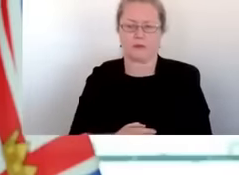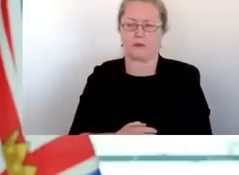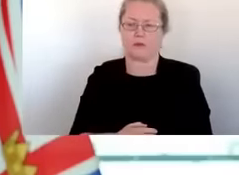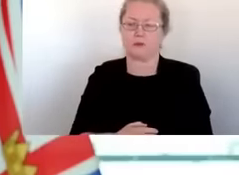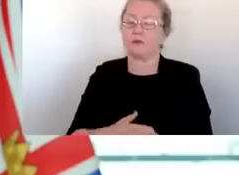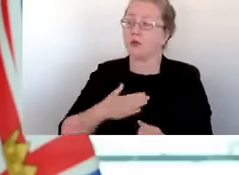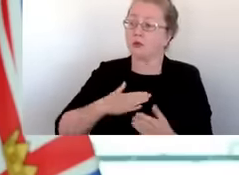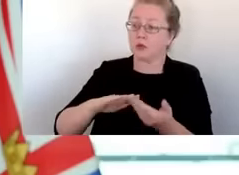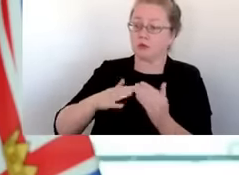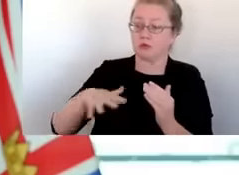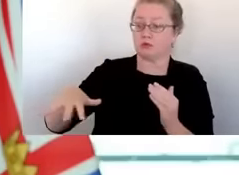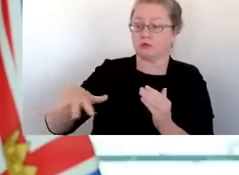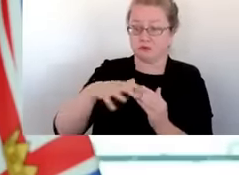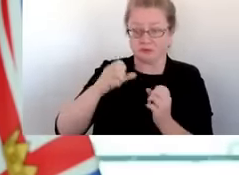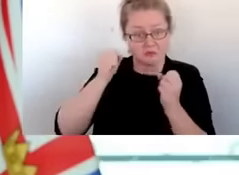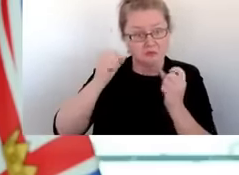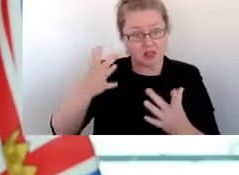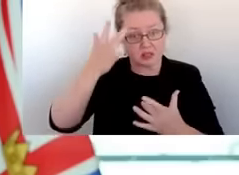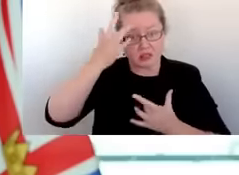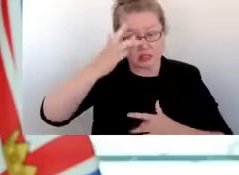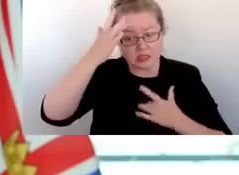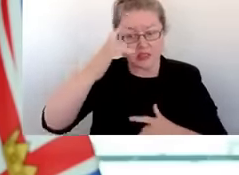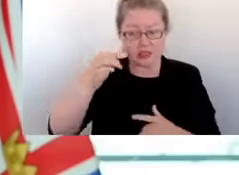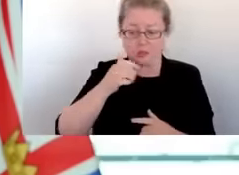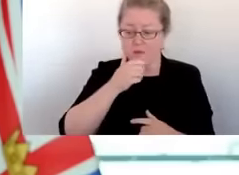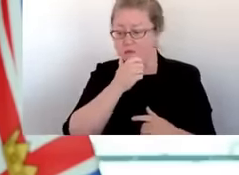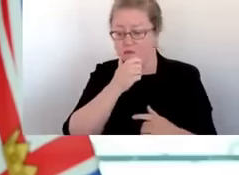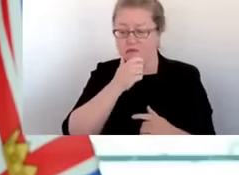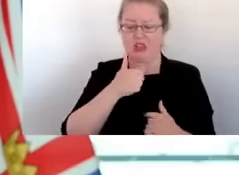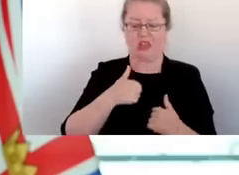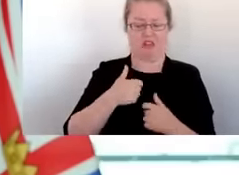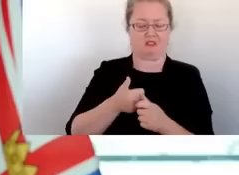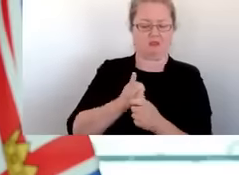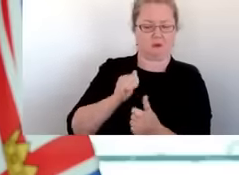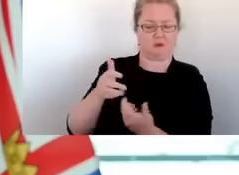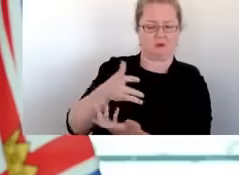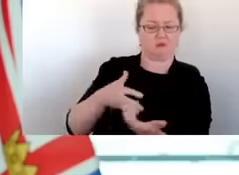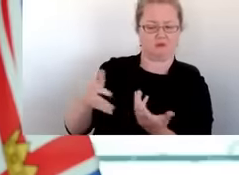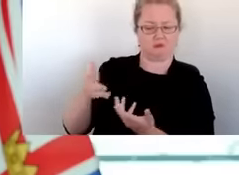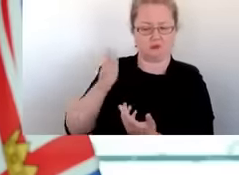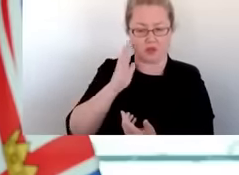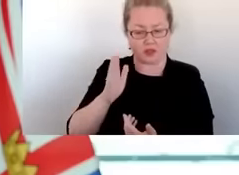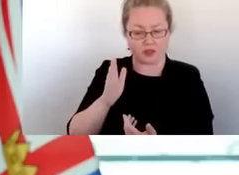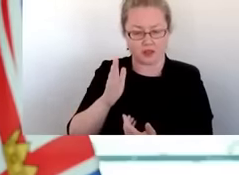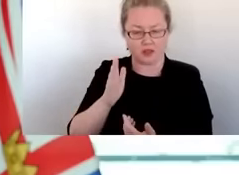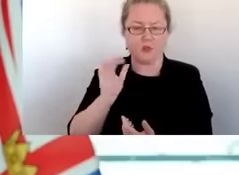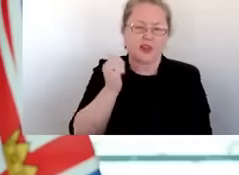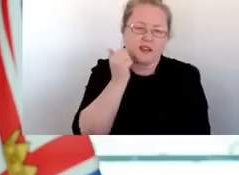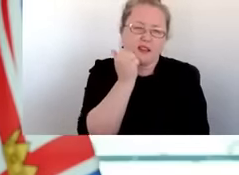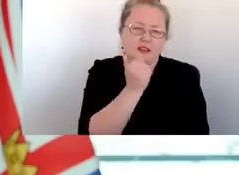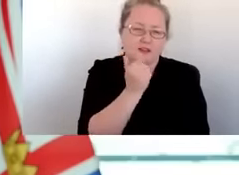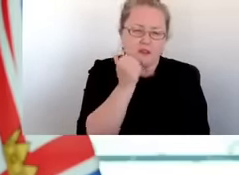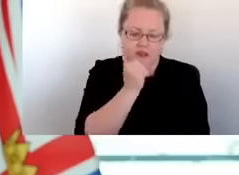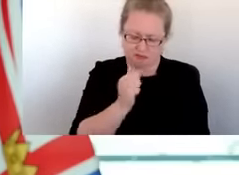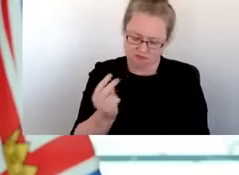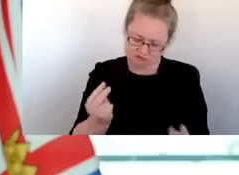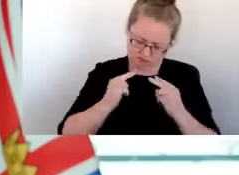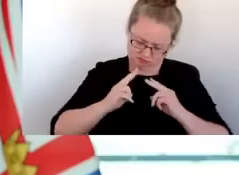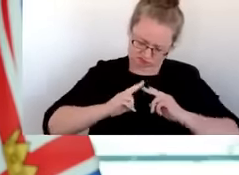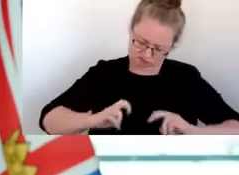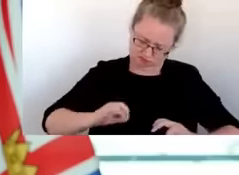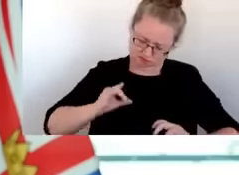climate? But also looking at the things that I can do to see if I'm okay